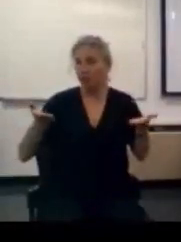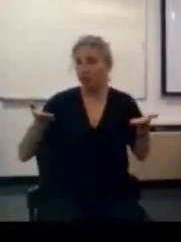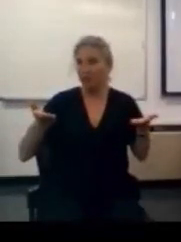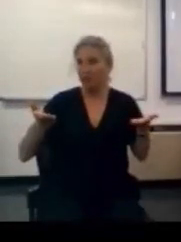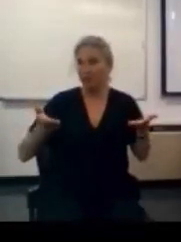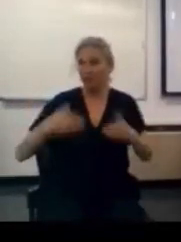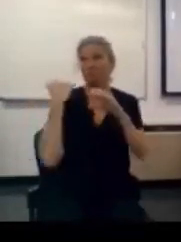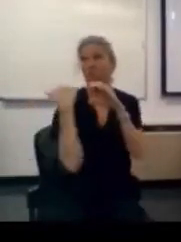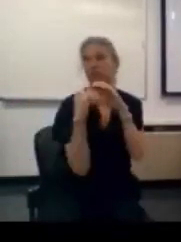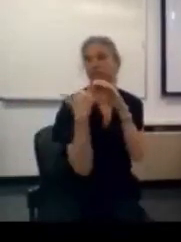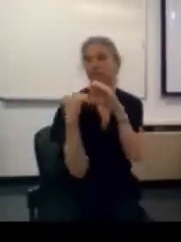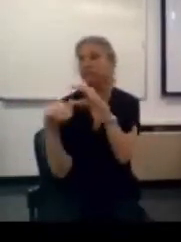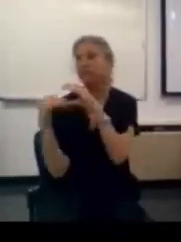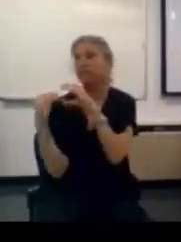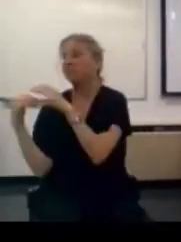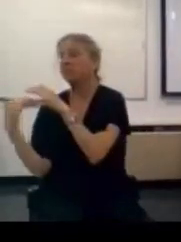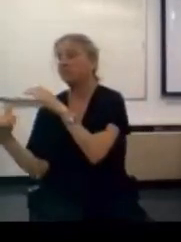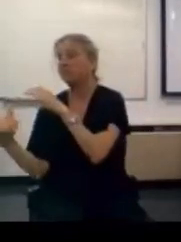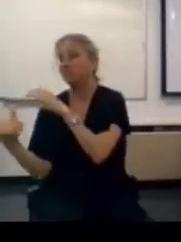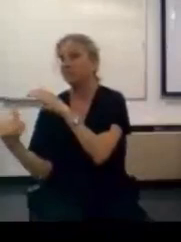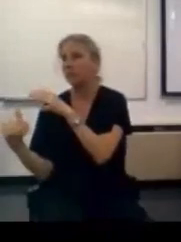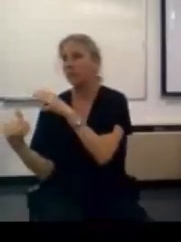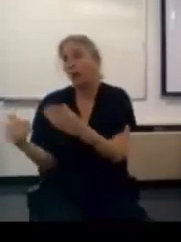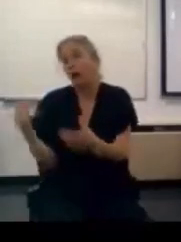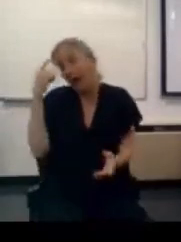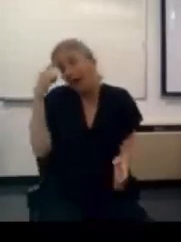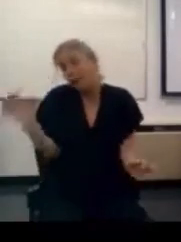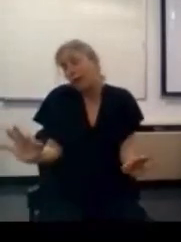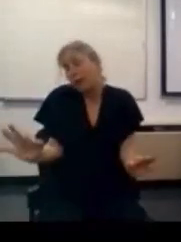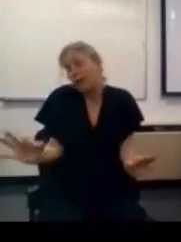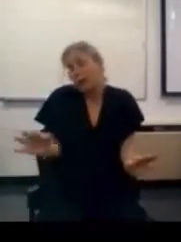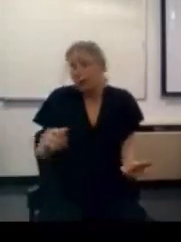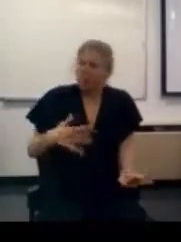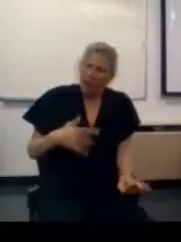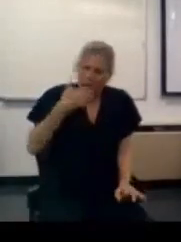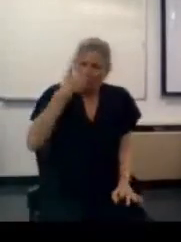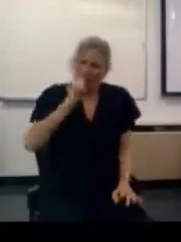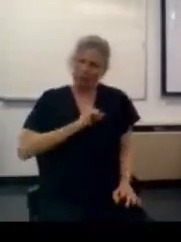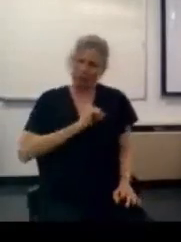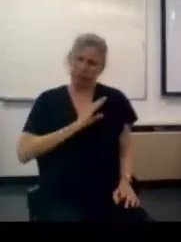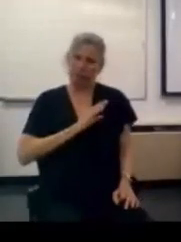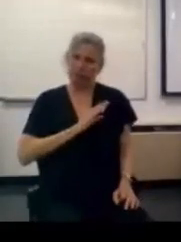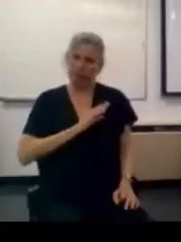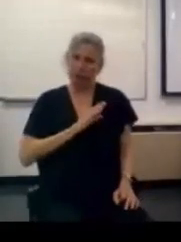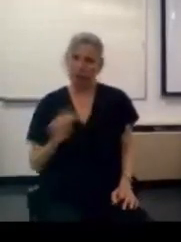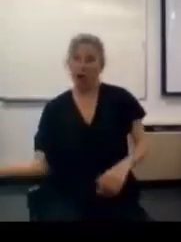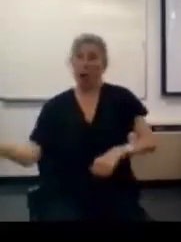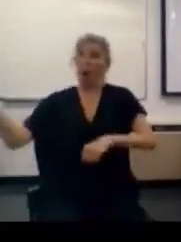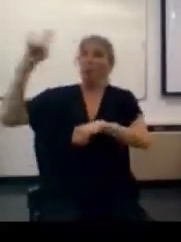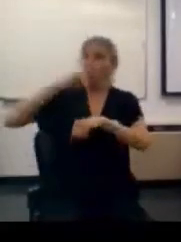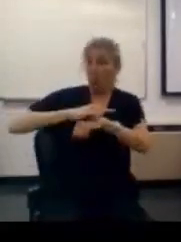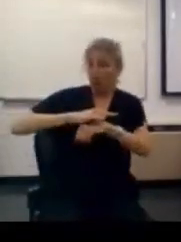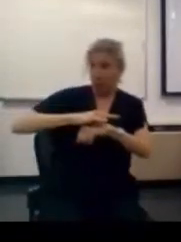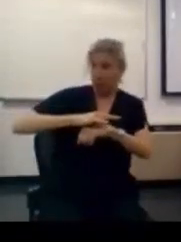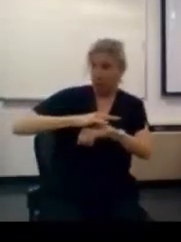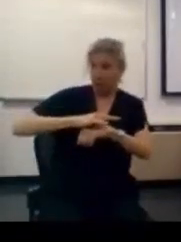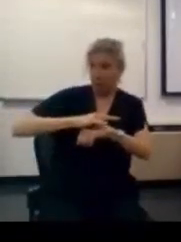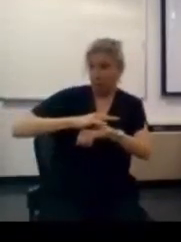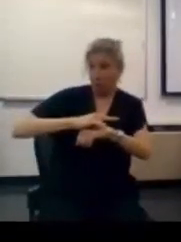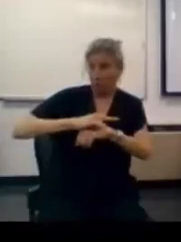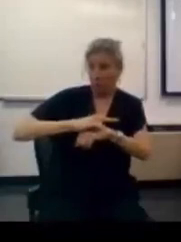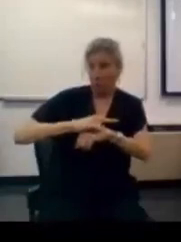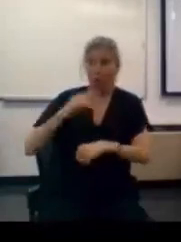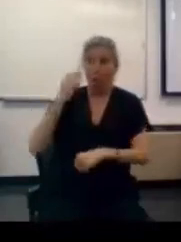customer service line. I sent another email. And I said, oh, nothing will happen, but at least I feel better. So when the